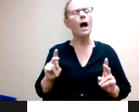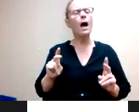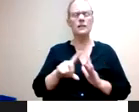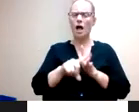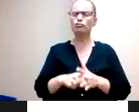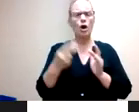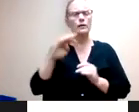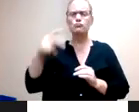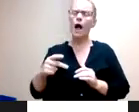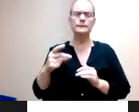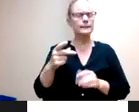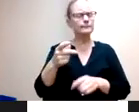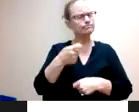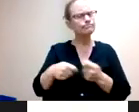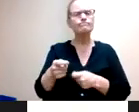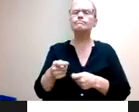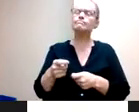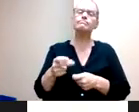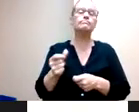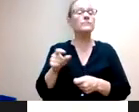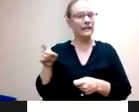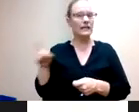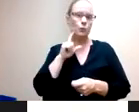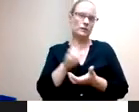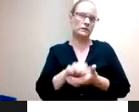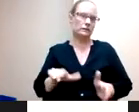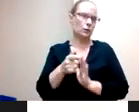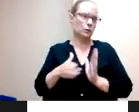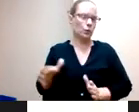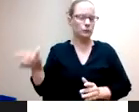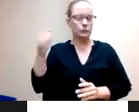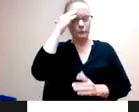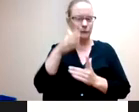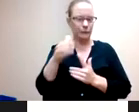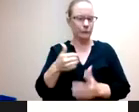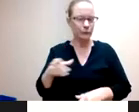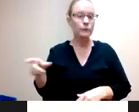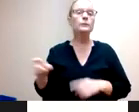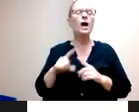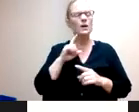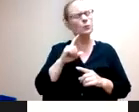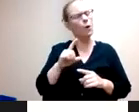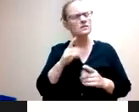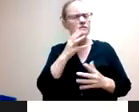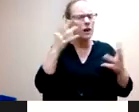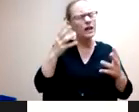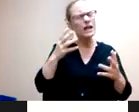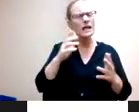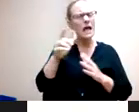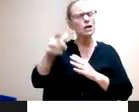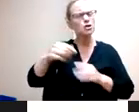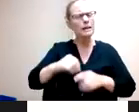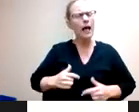proxies and brought them in. He was a divorce lawyer. This was an amicable late divorce. And she